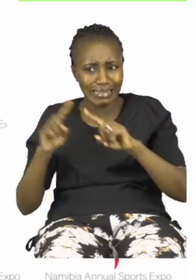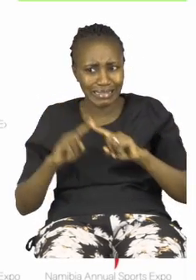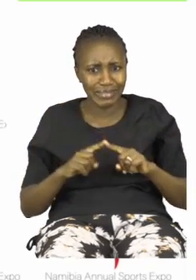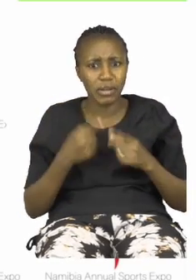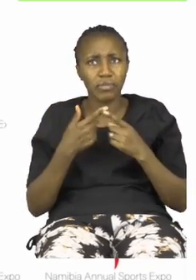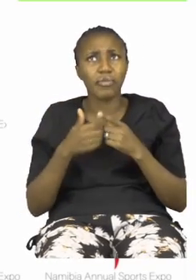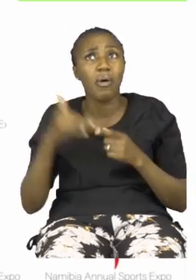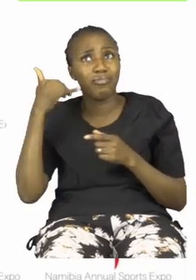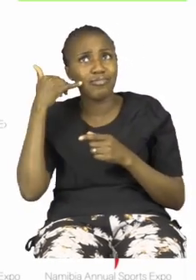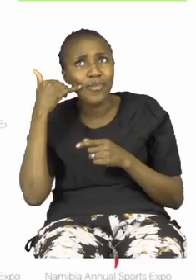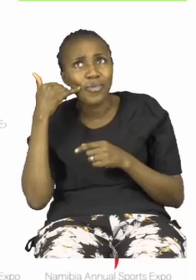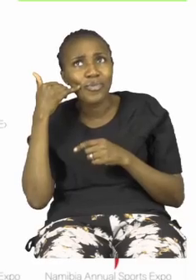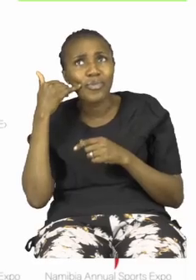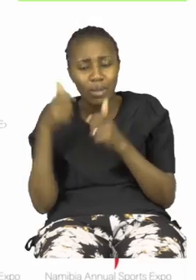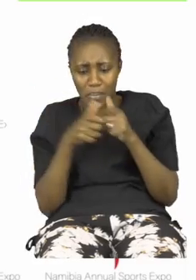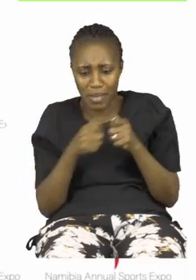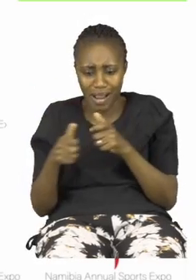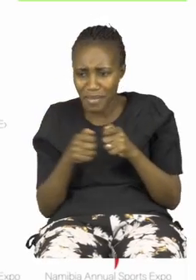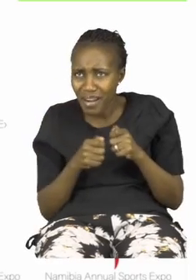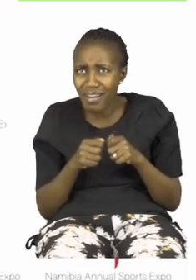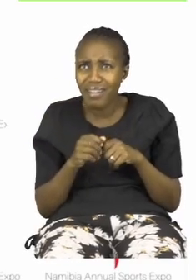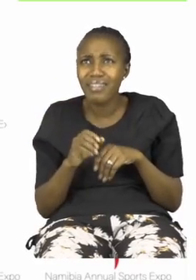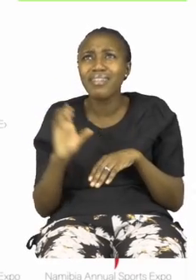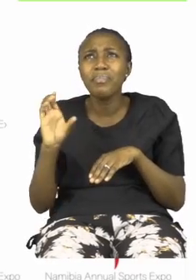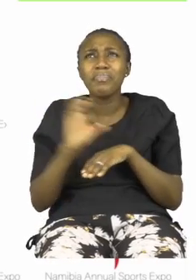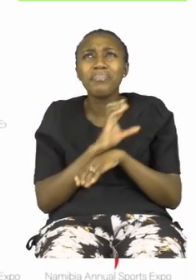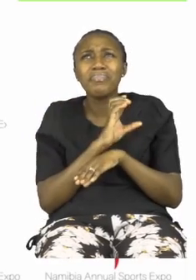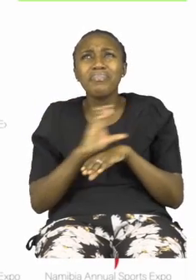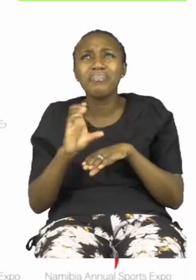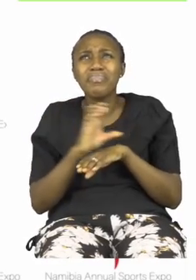to PlayStation to PC to VR setups, and I